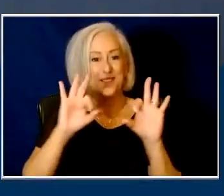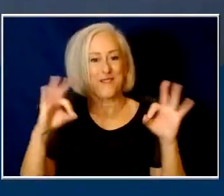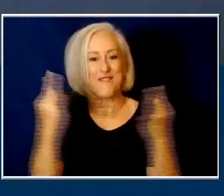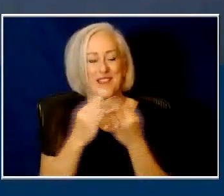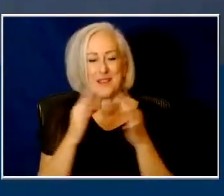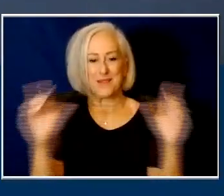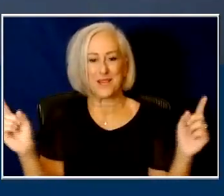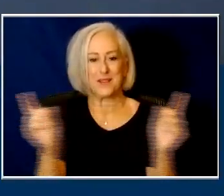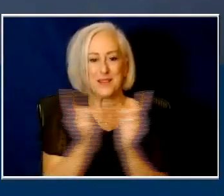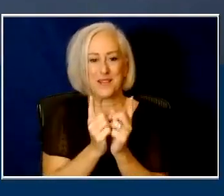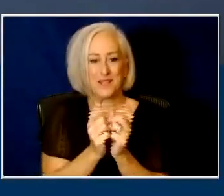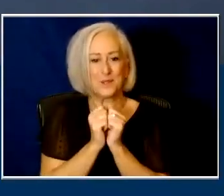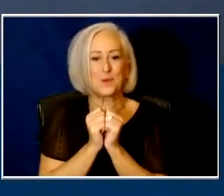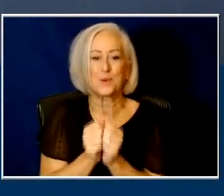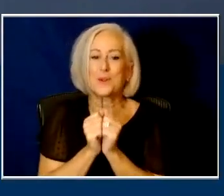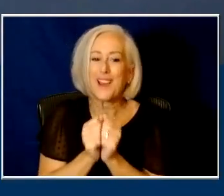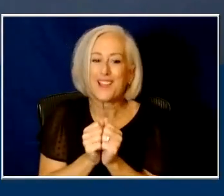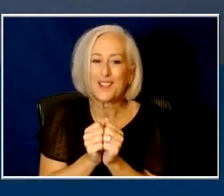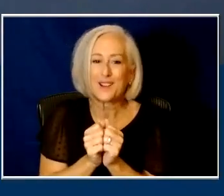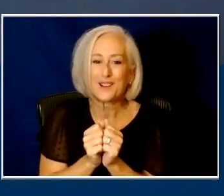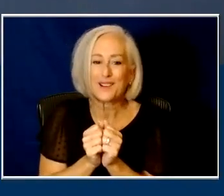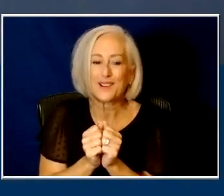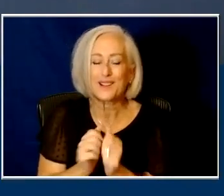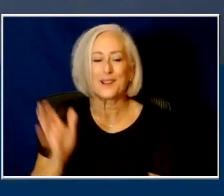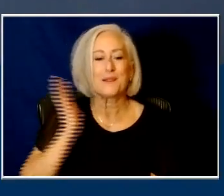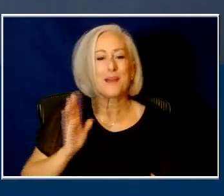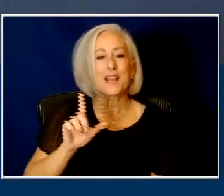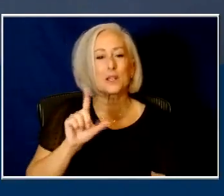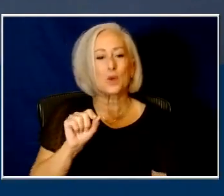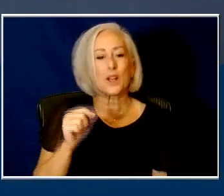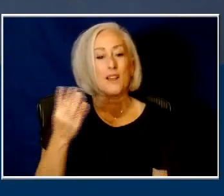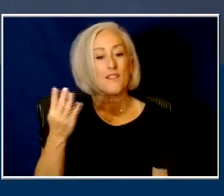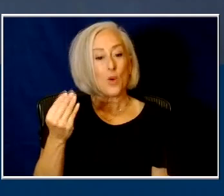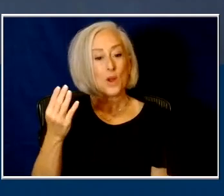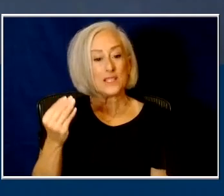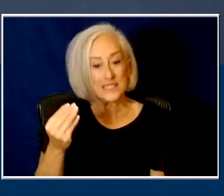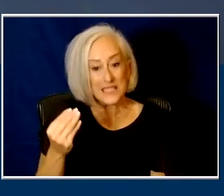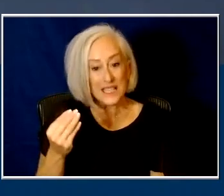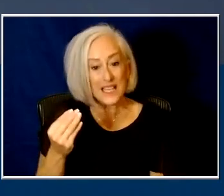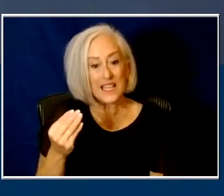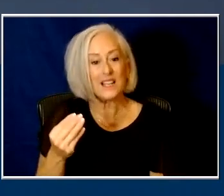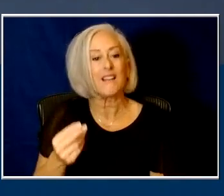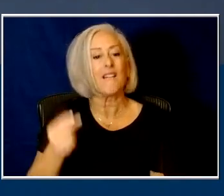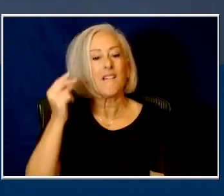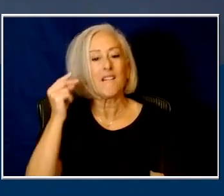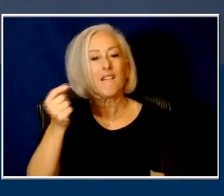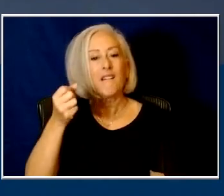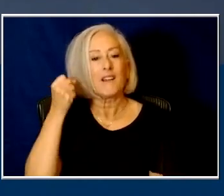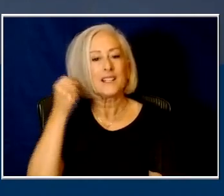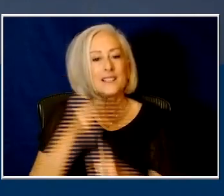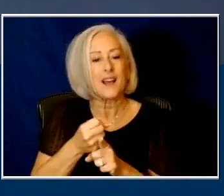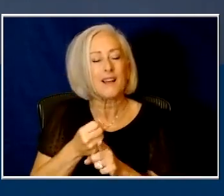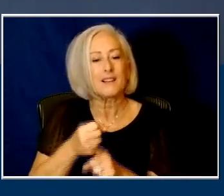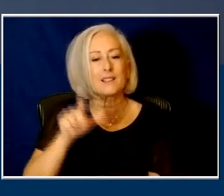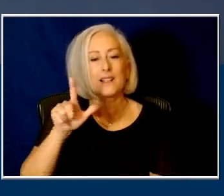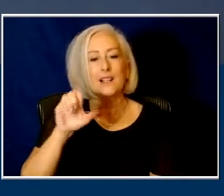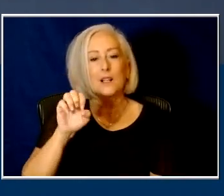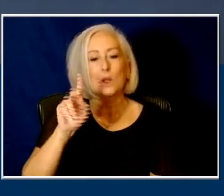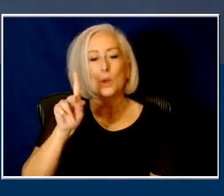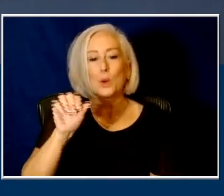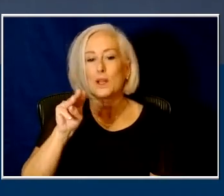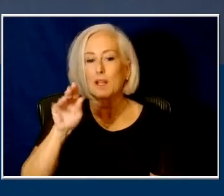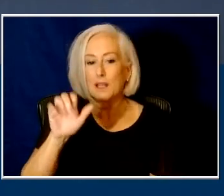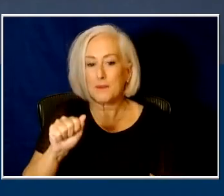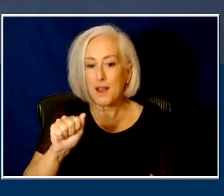In 2014, outside I was diagnosed with leukemia, and my life was in